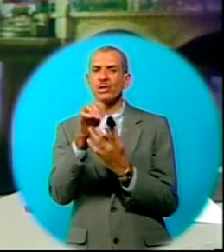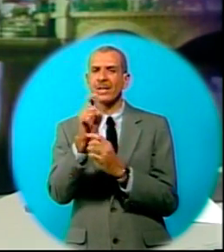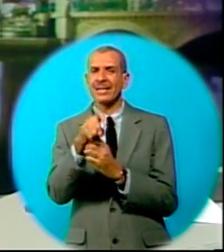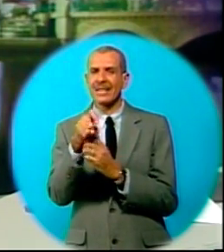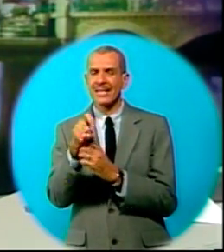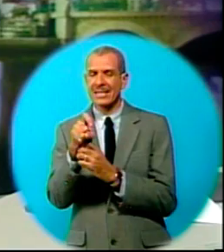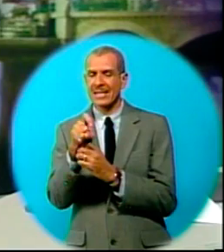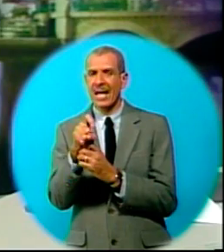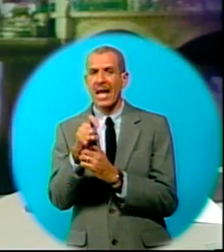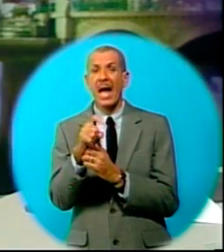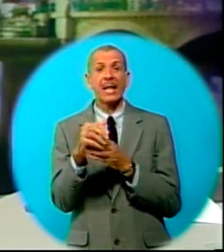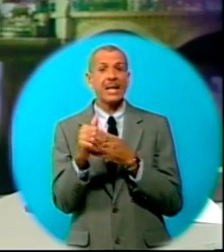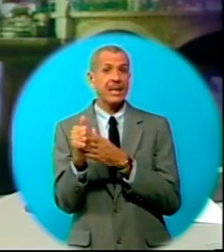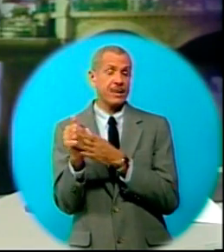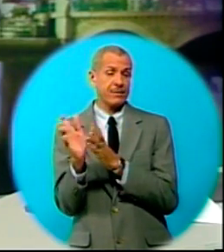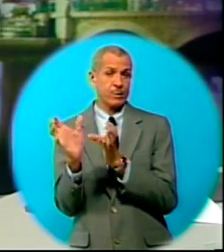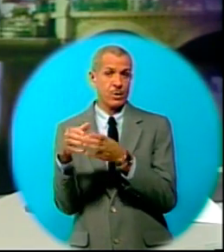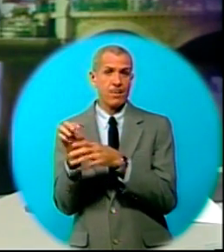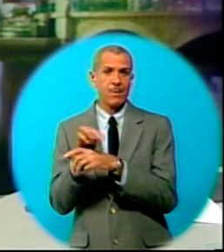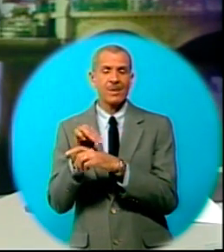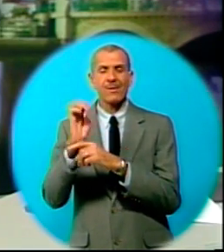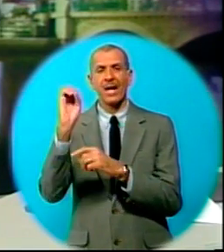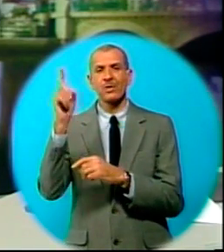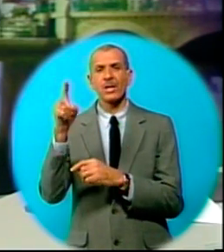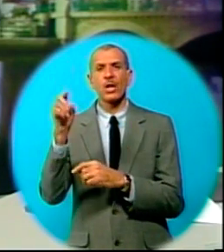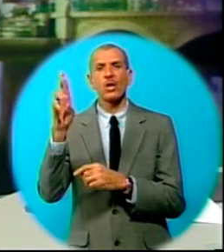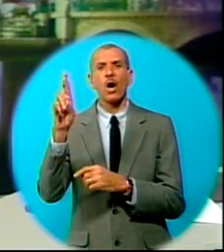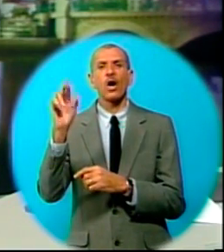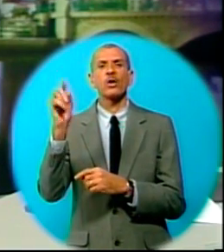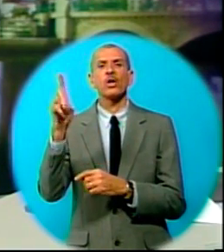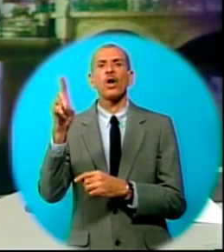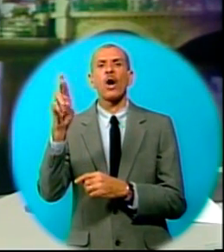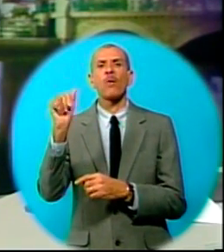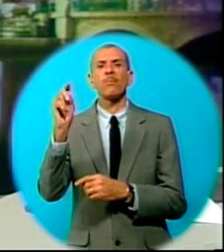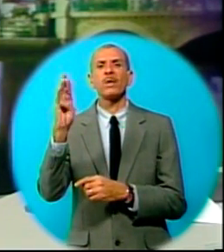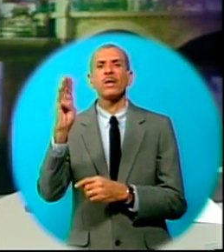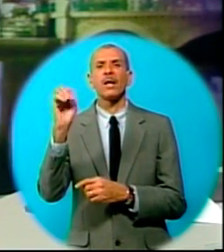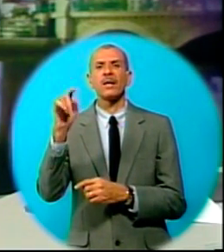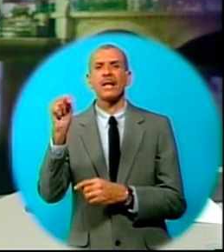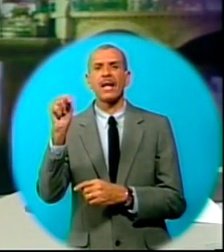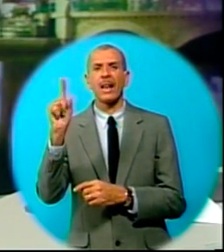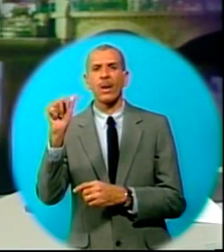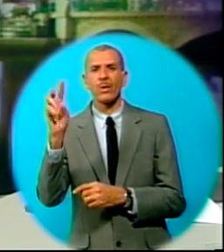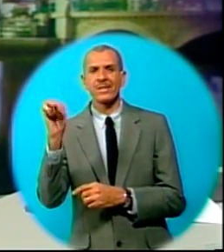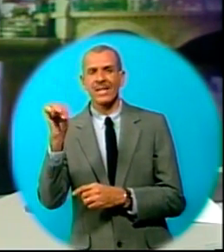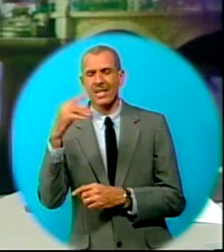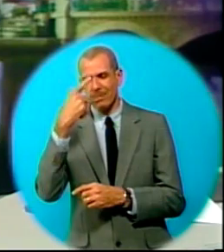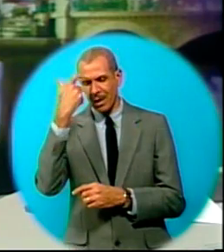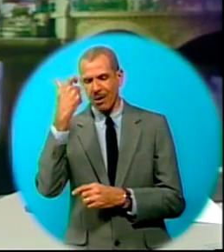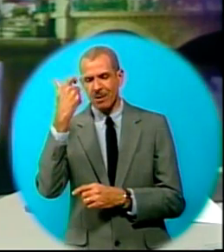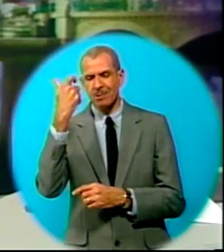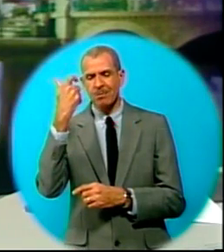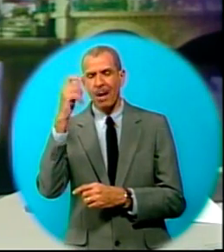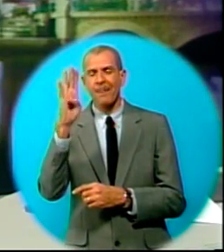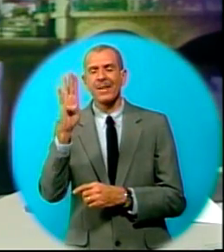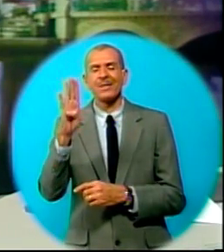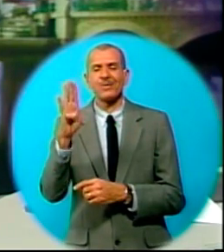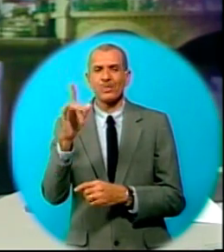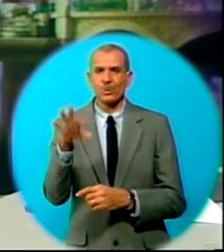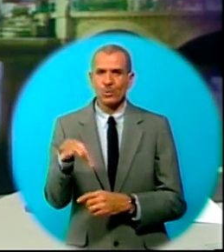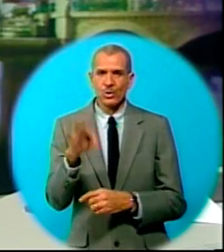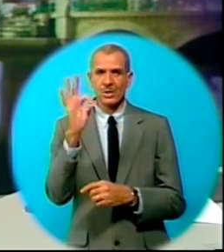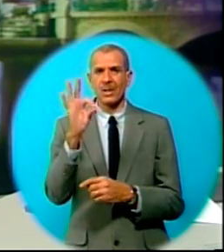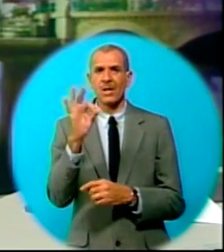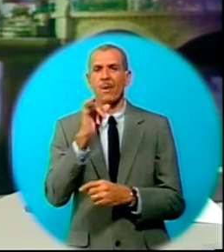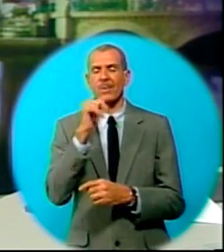areas. And leading that delegation is Minister of Education Dr. Robert Lewis. He says Barbados was chosen not only because of its proximity, but